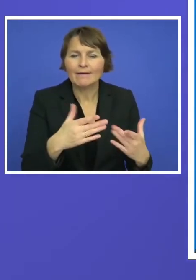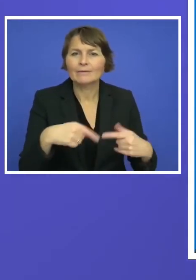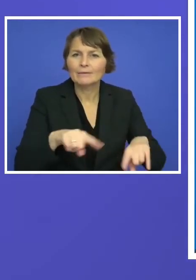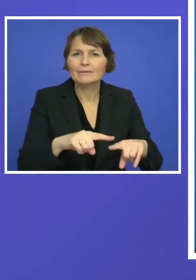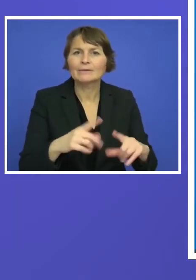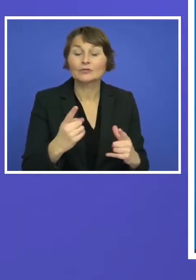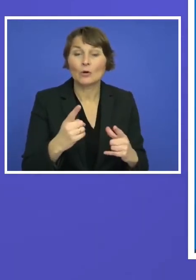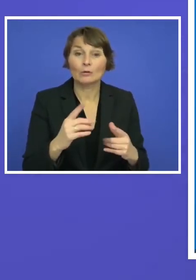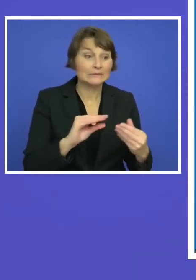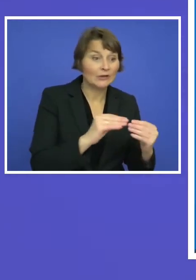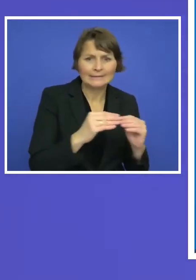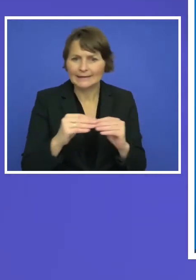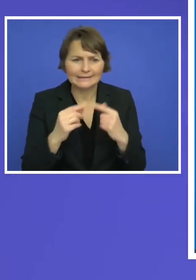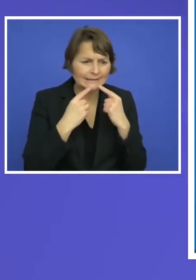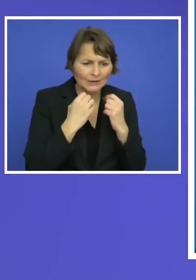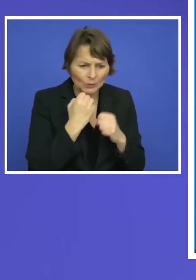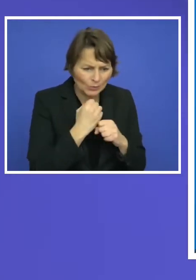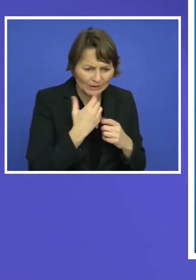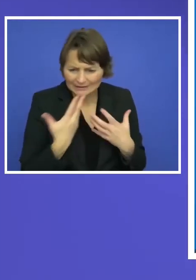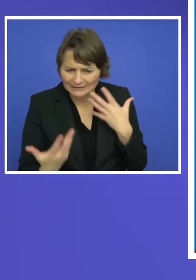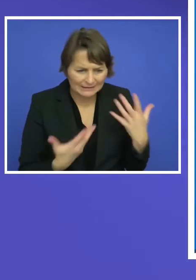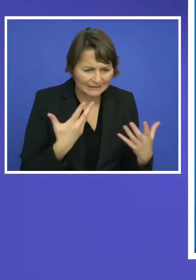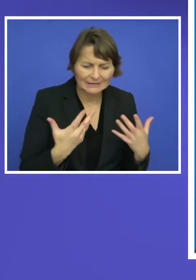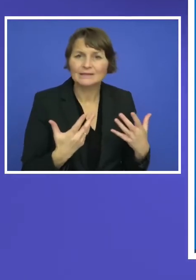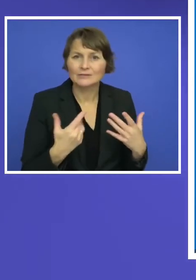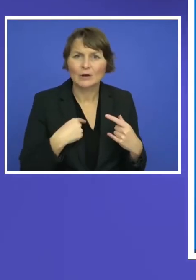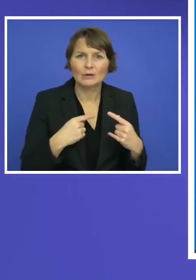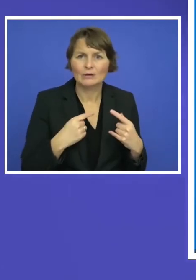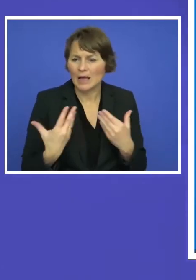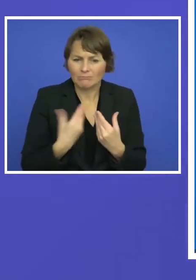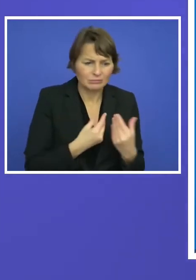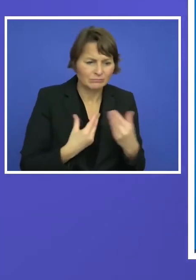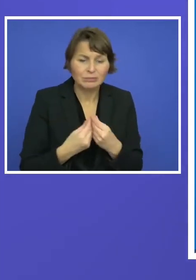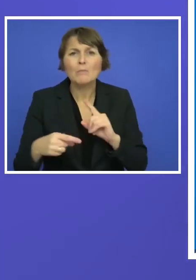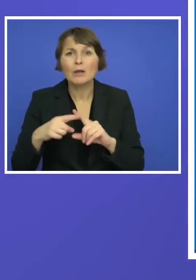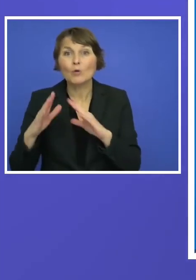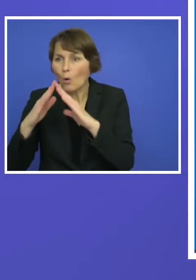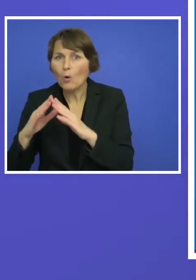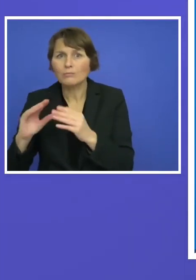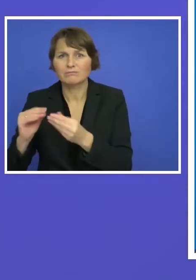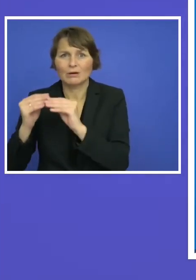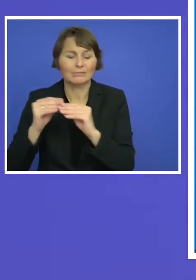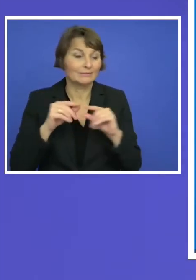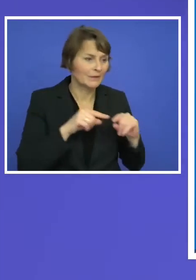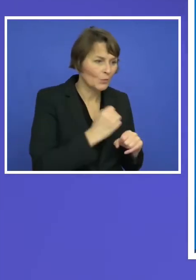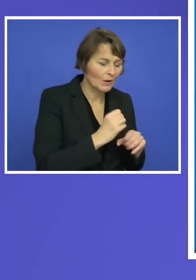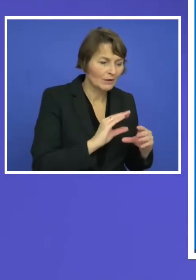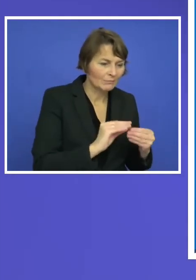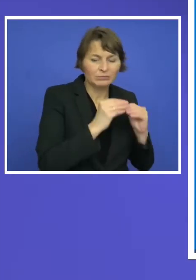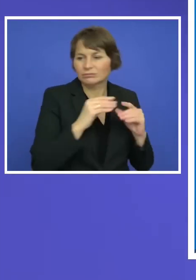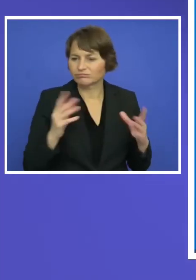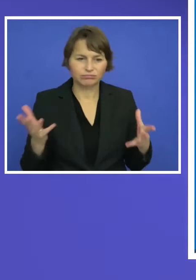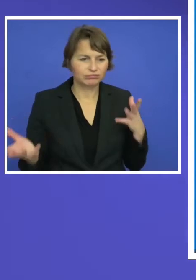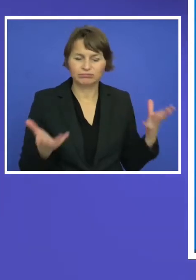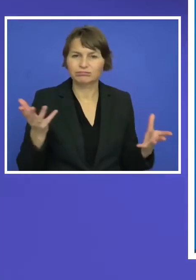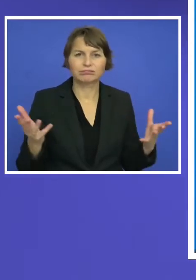with their work, with their collaboration, and at home. How do they let the participatory decisions